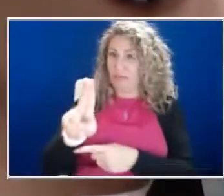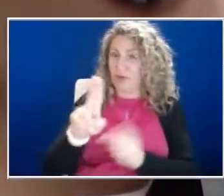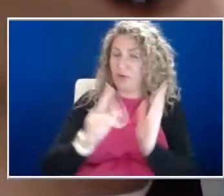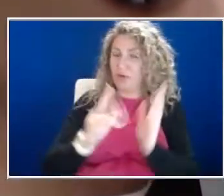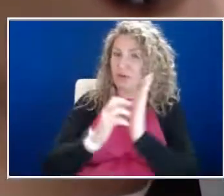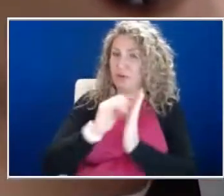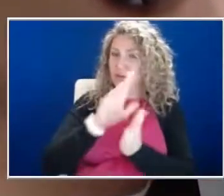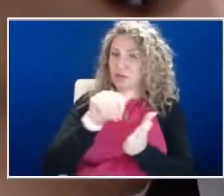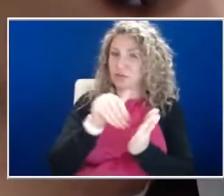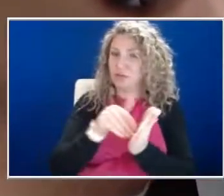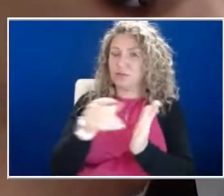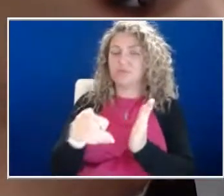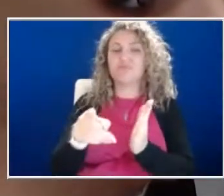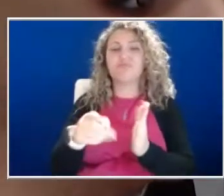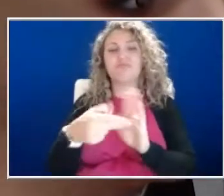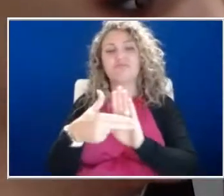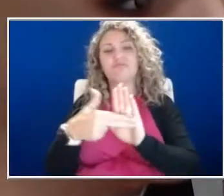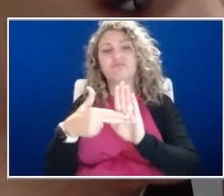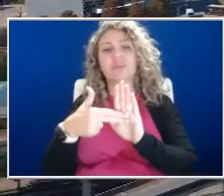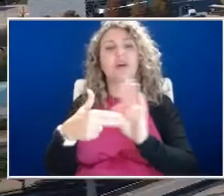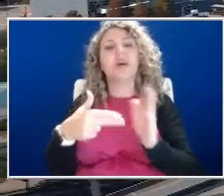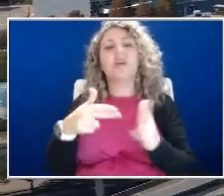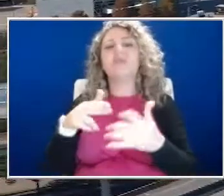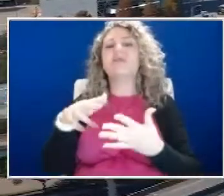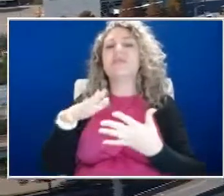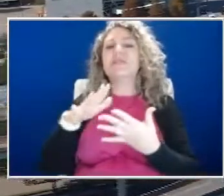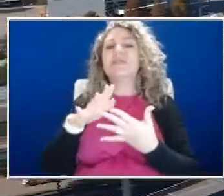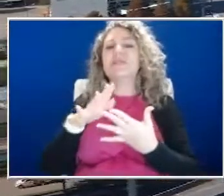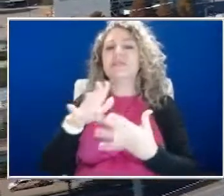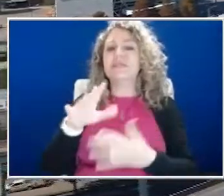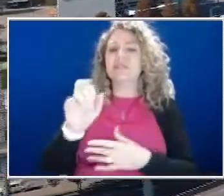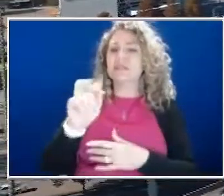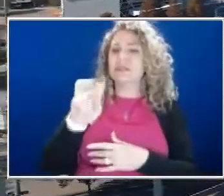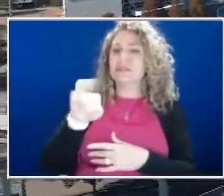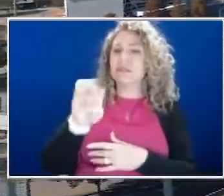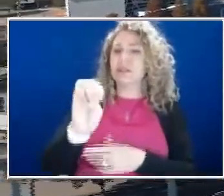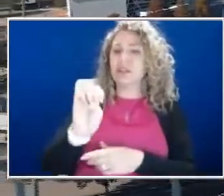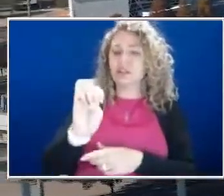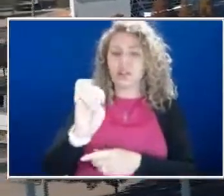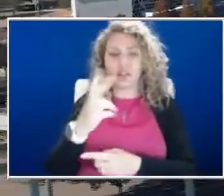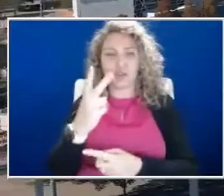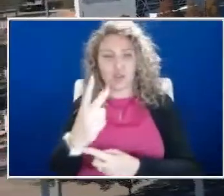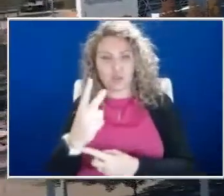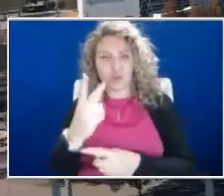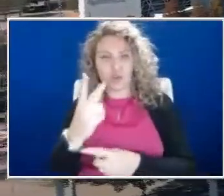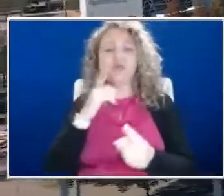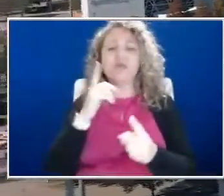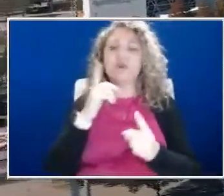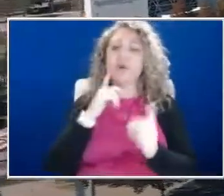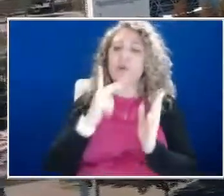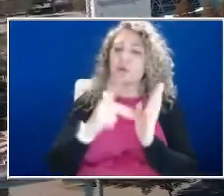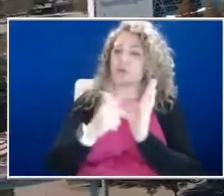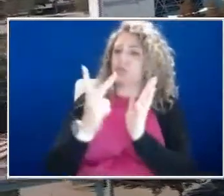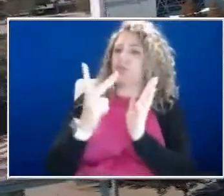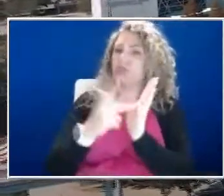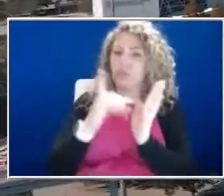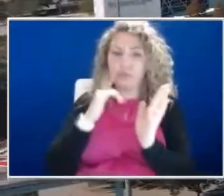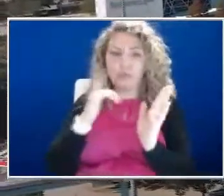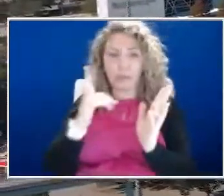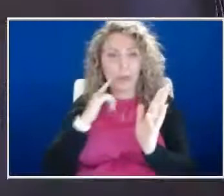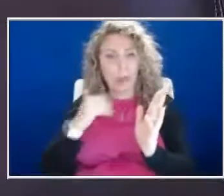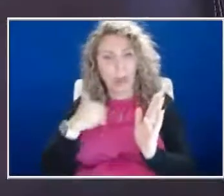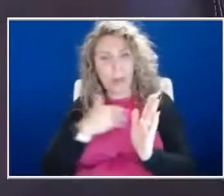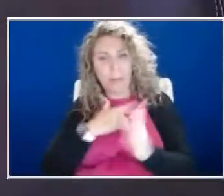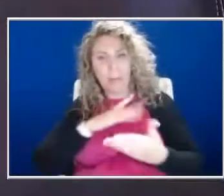stage 2A triple negative breast cancer. Shalena opted for a second opinion at a cancer center in Houston. It was a